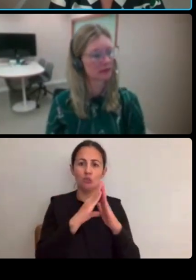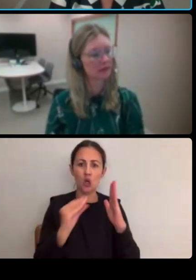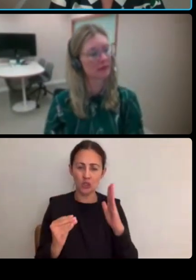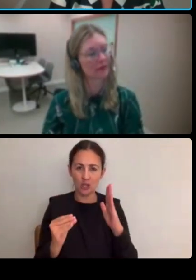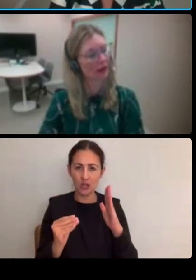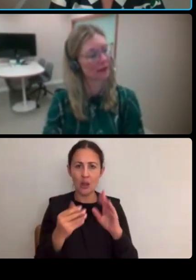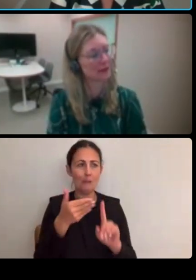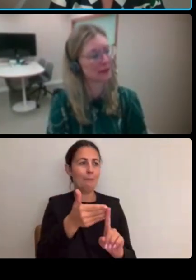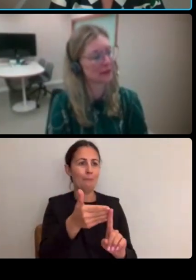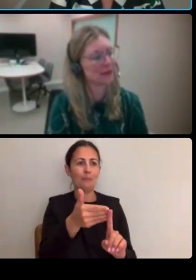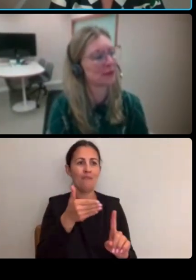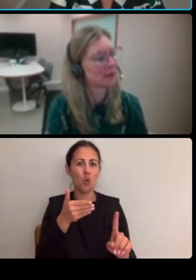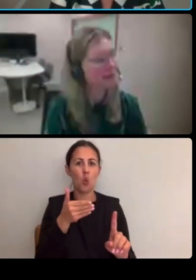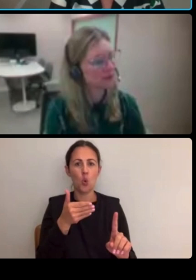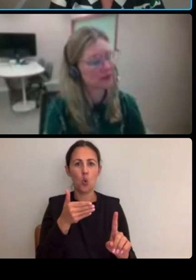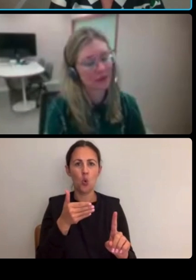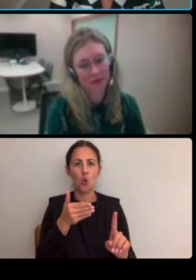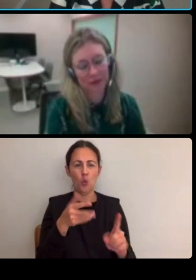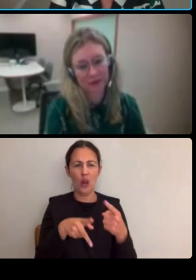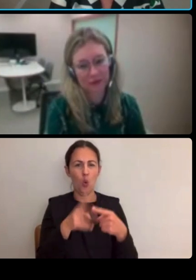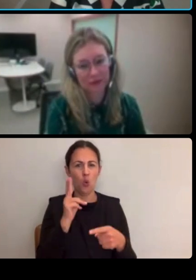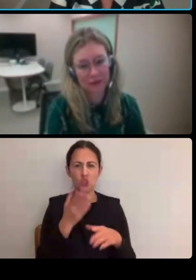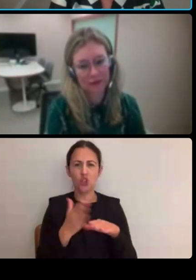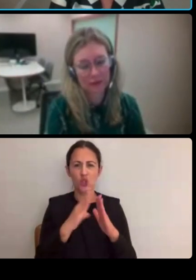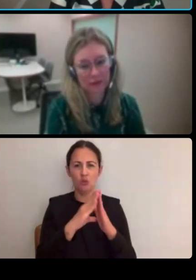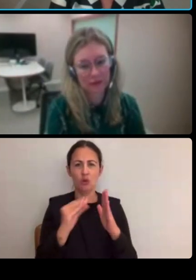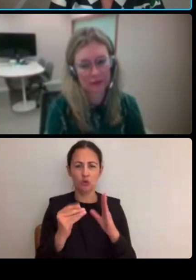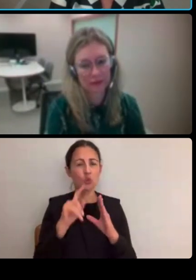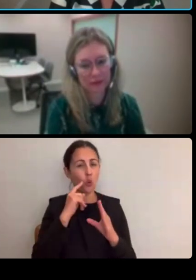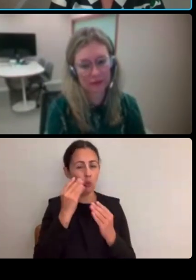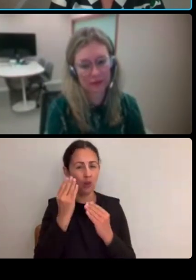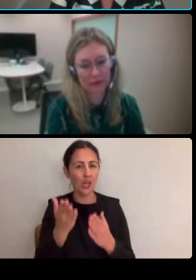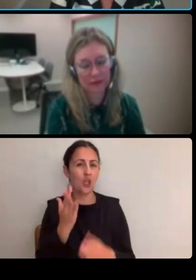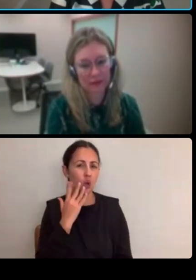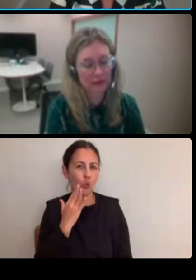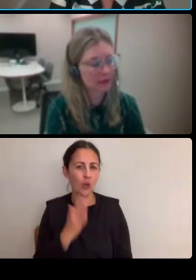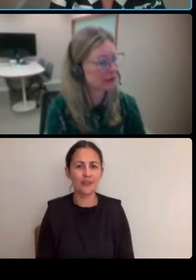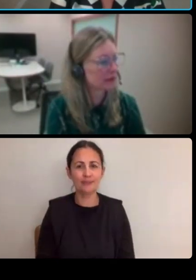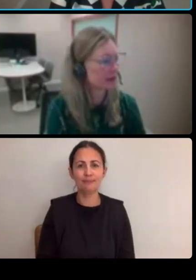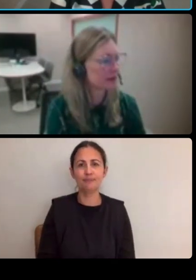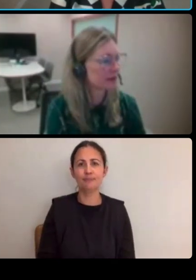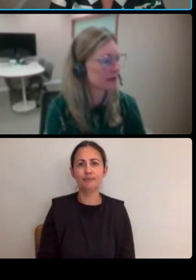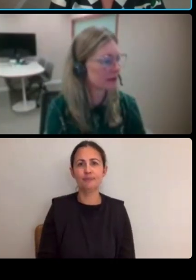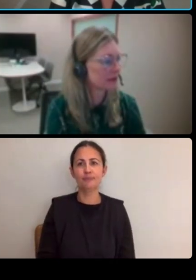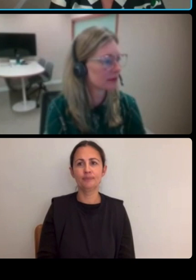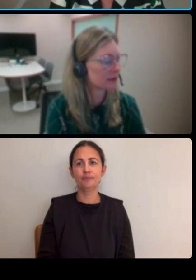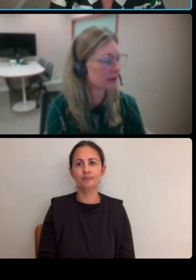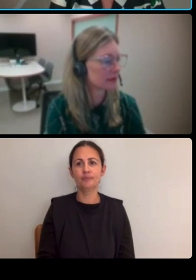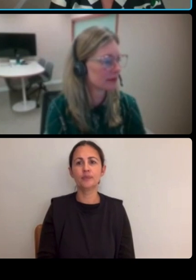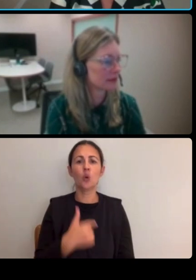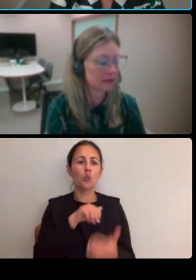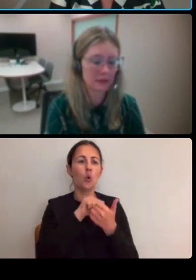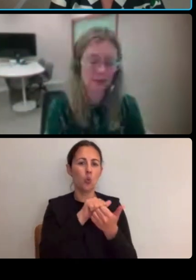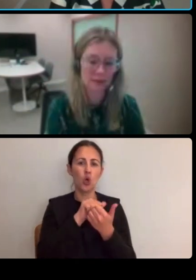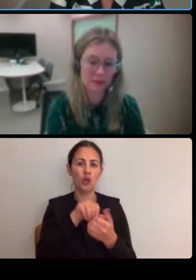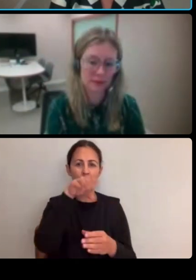model before it transitions across to the new system. So we'll be working as part of